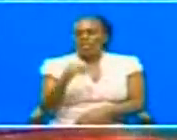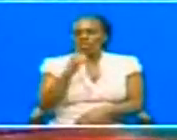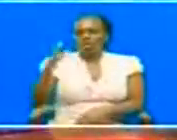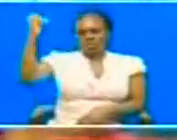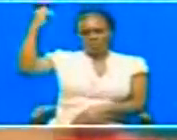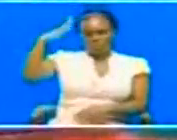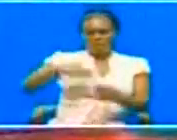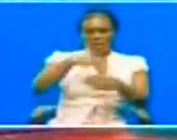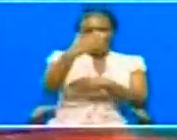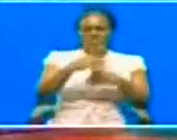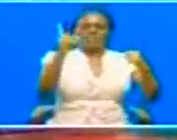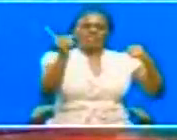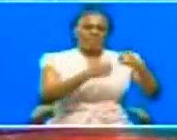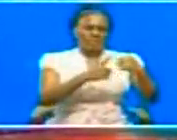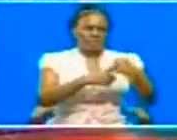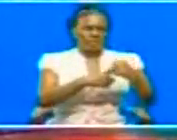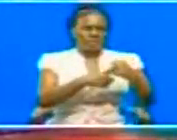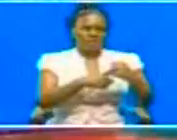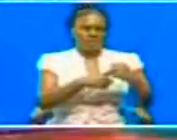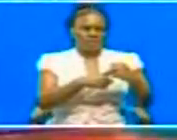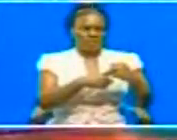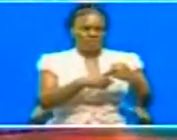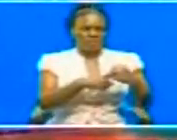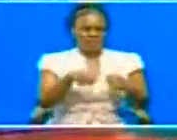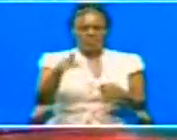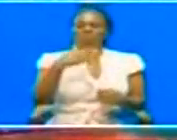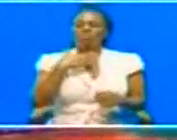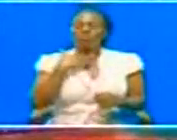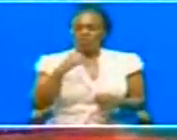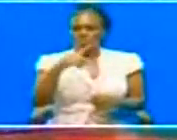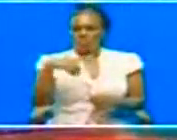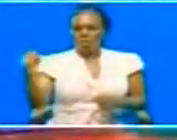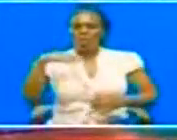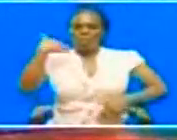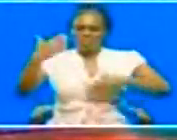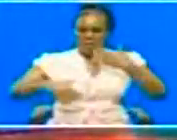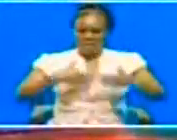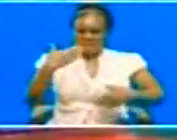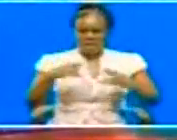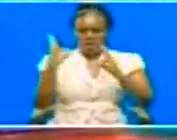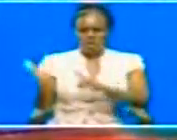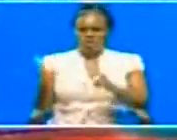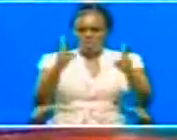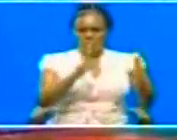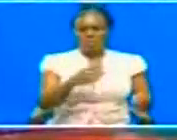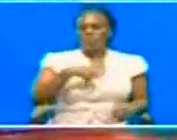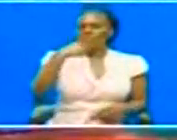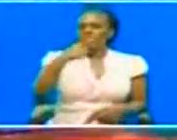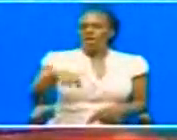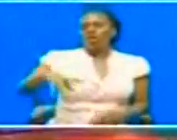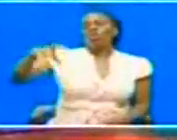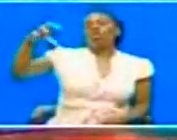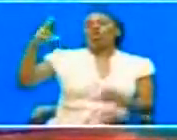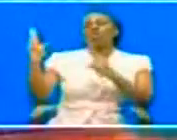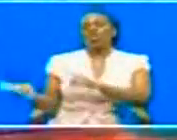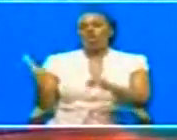After 6 o'clock in the evening, let the child do what he or she wants to do. Play, let them play normally. Eyesight, let them grow up